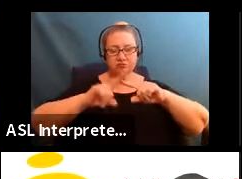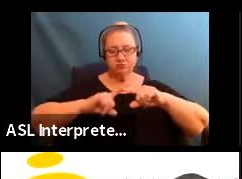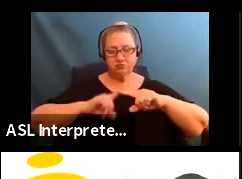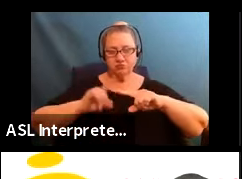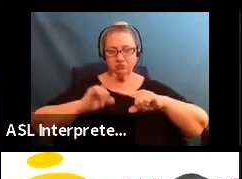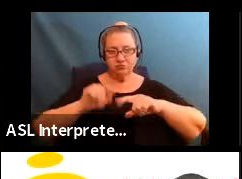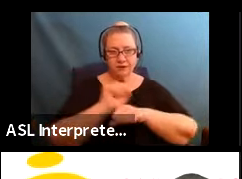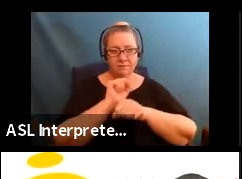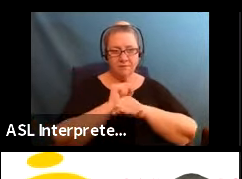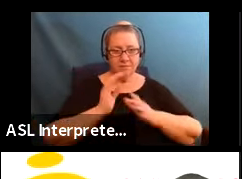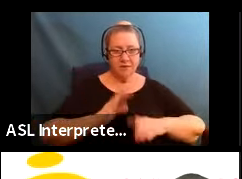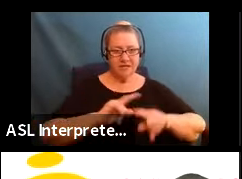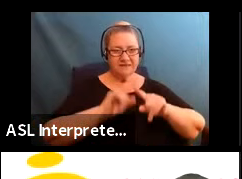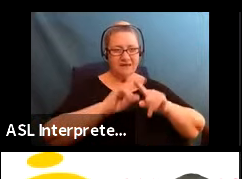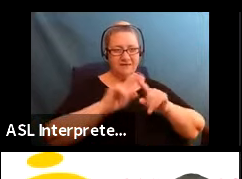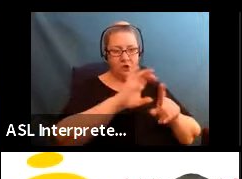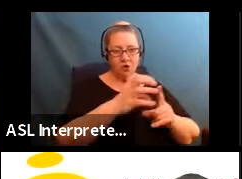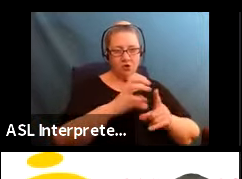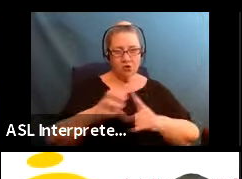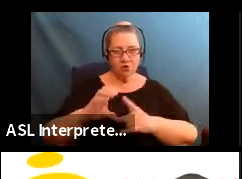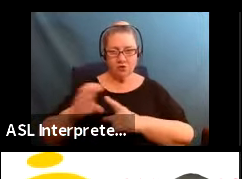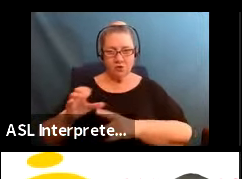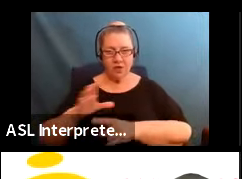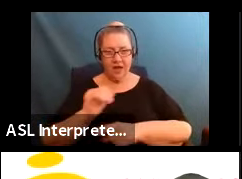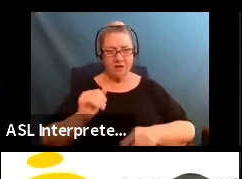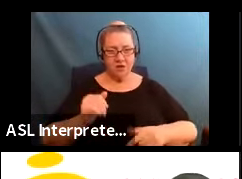employees and residents. So thank you.